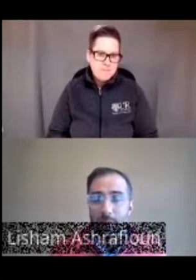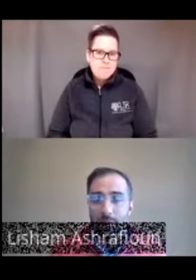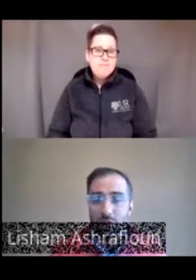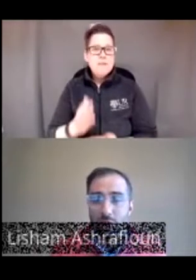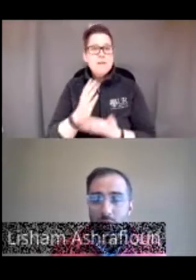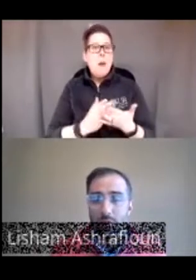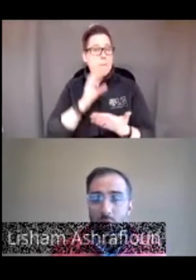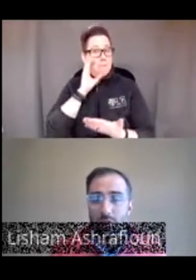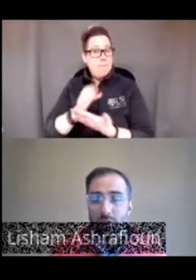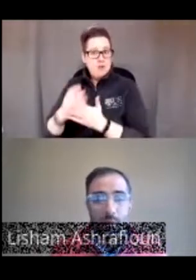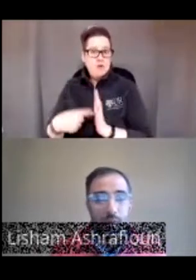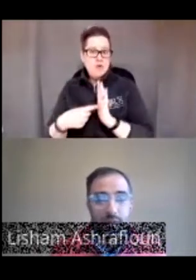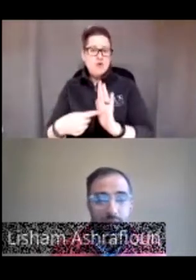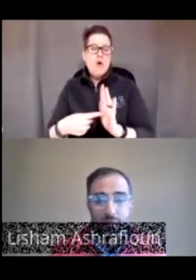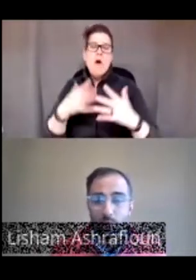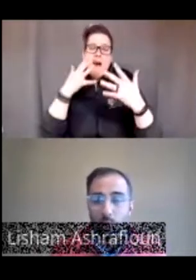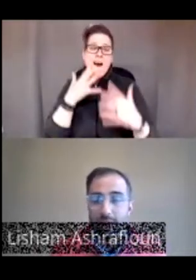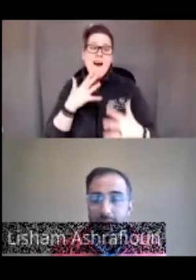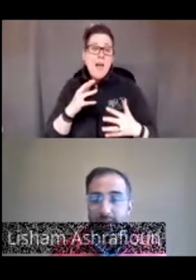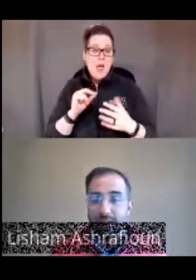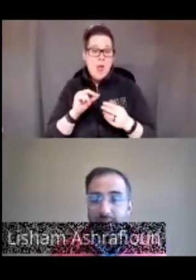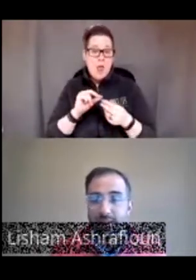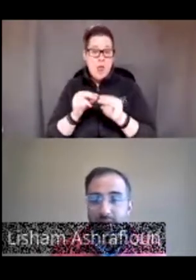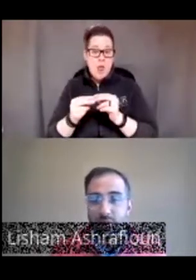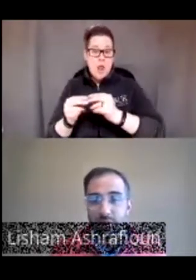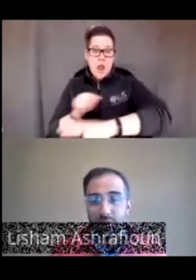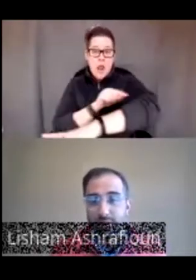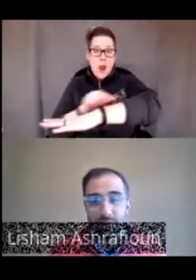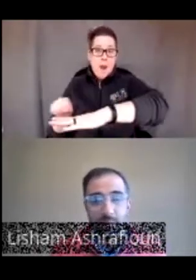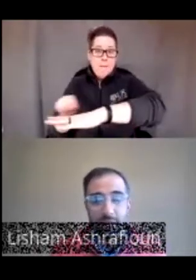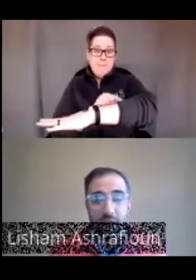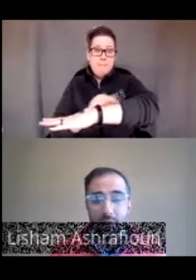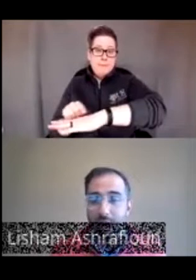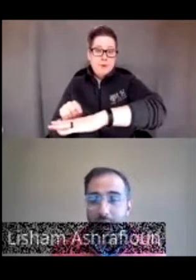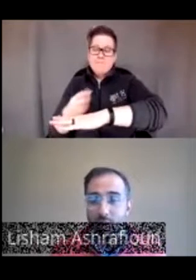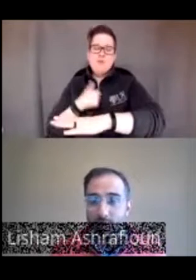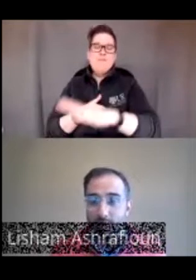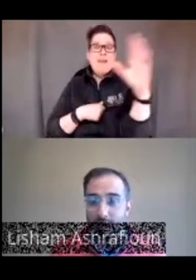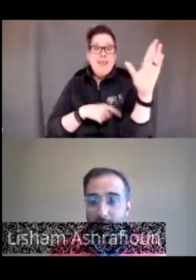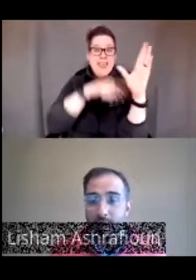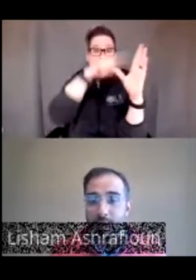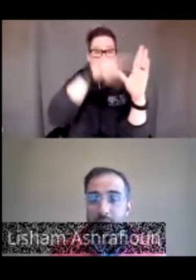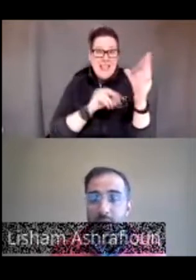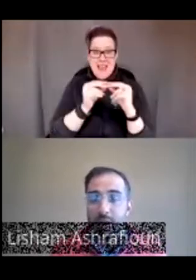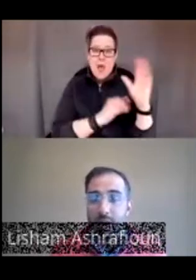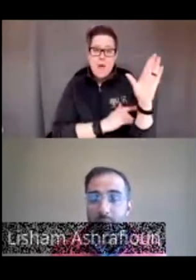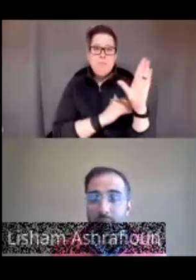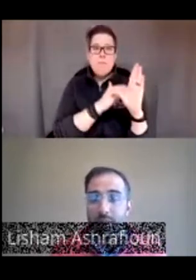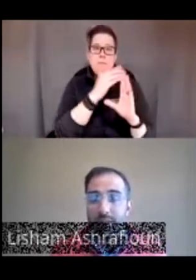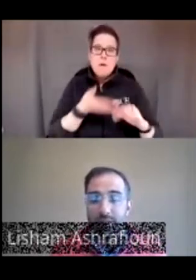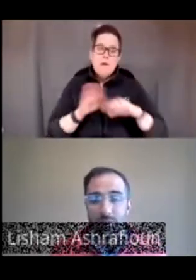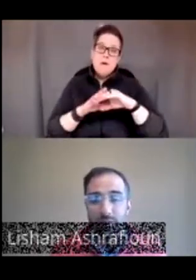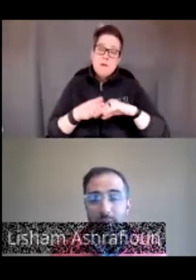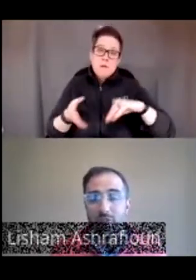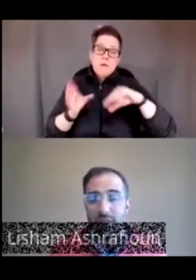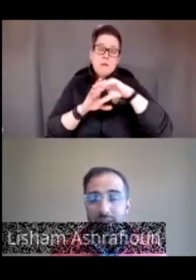that I'm about to show, unfortunately, the numbers on the y-axis have just seemed to get higher and higher over time.